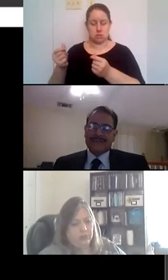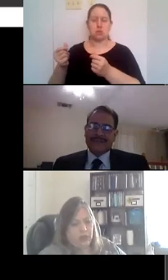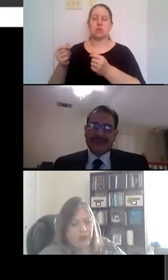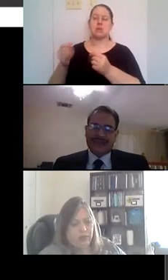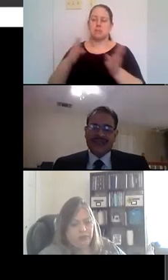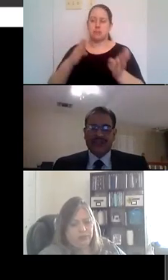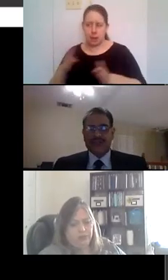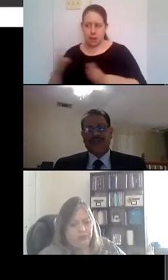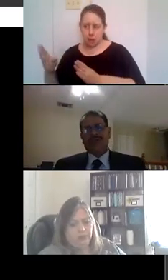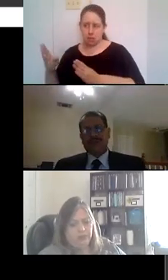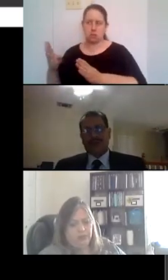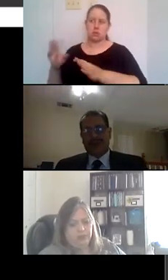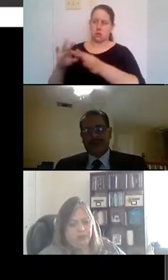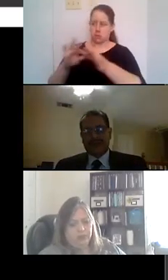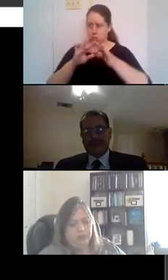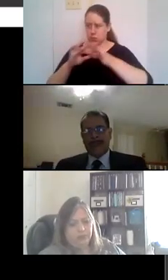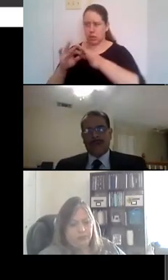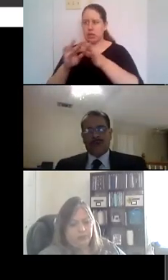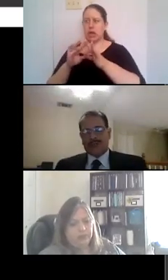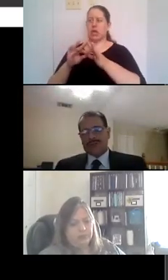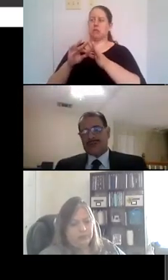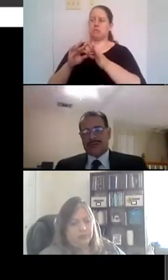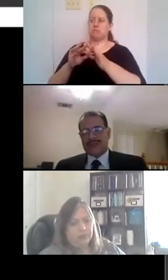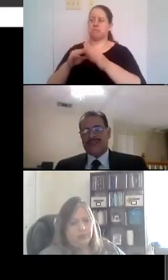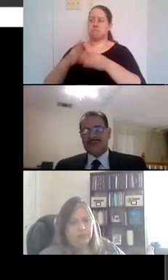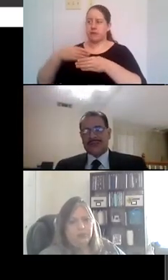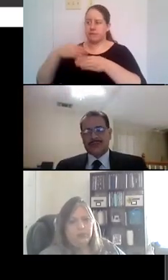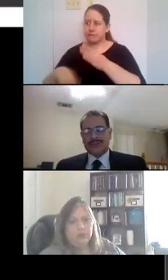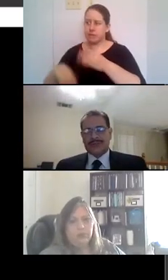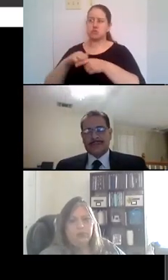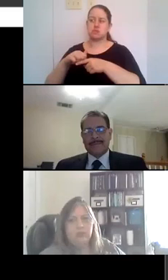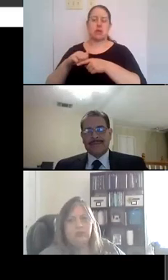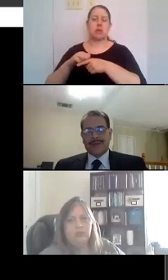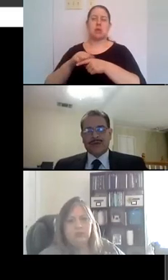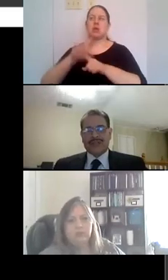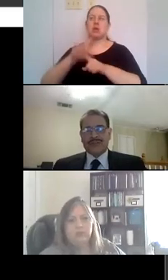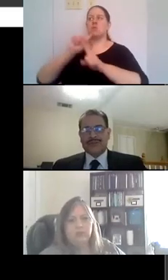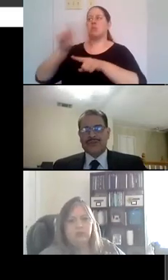coordinate, execute, and report out. We do outreach and recruitment.